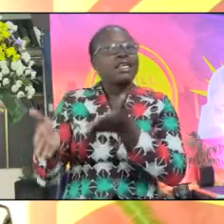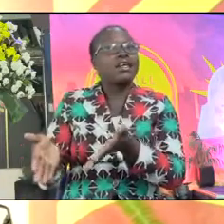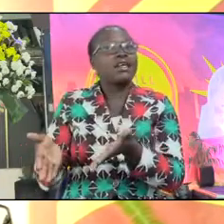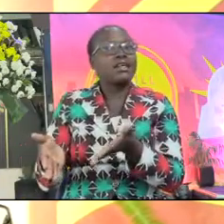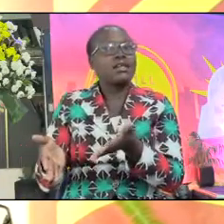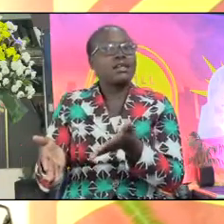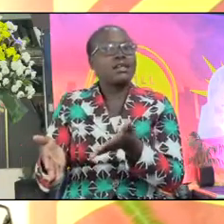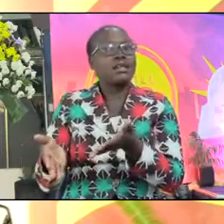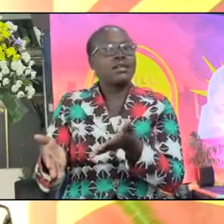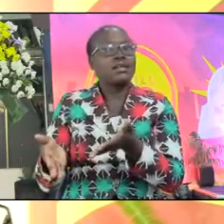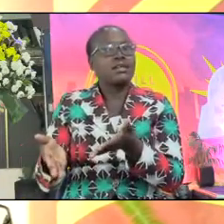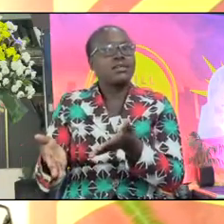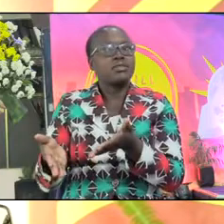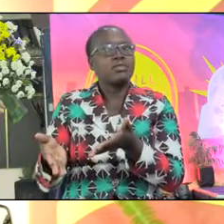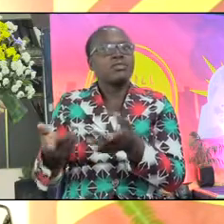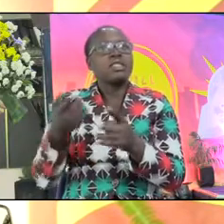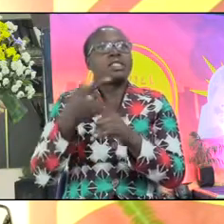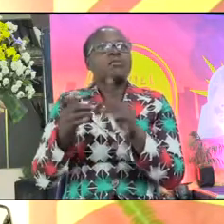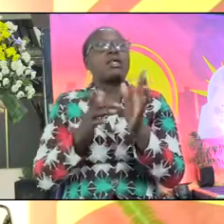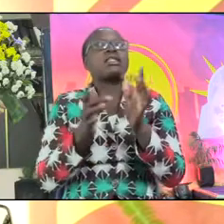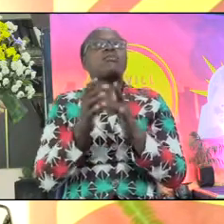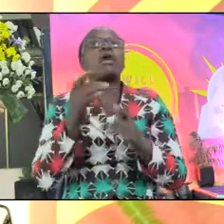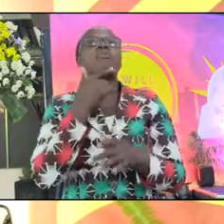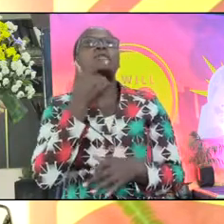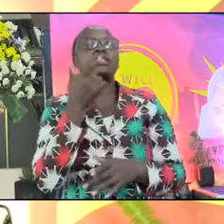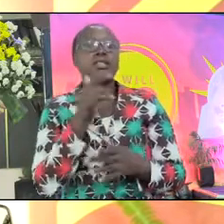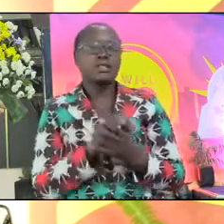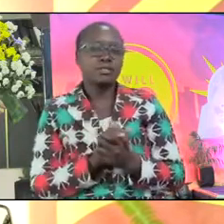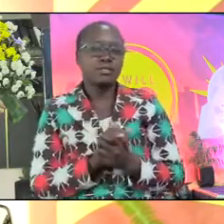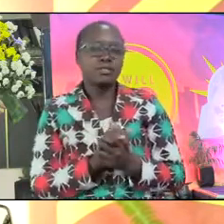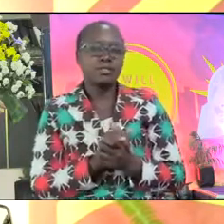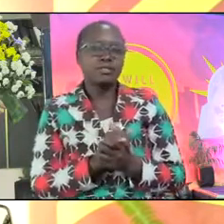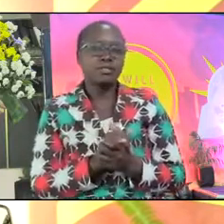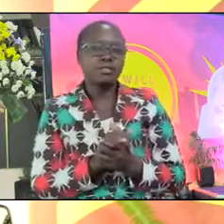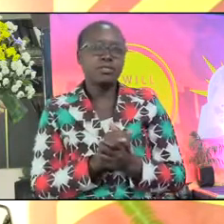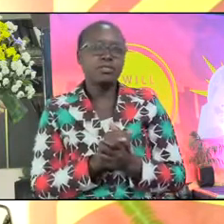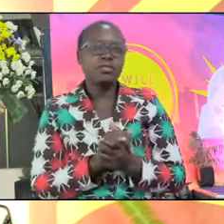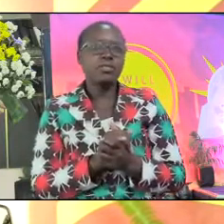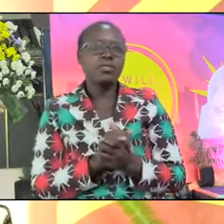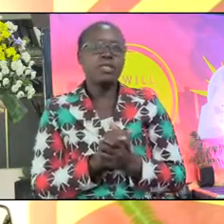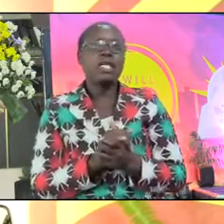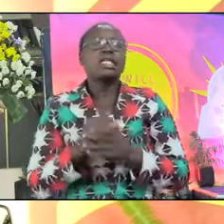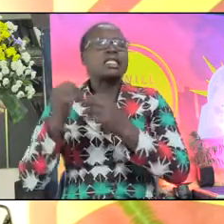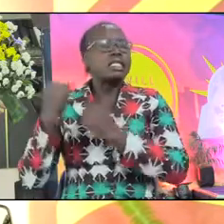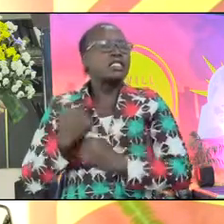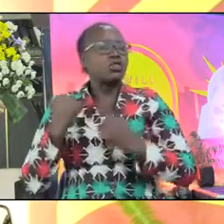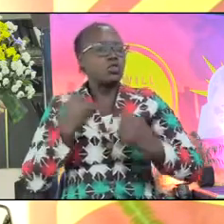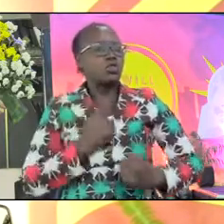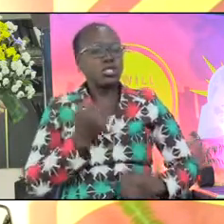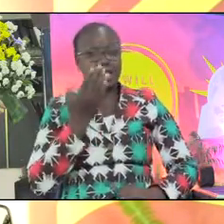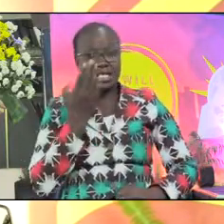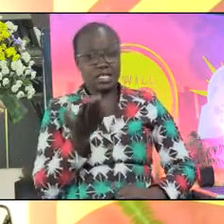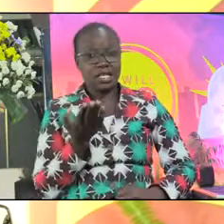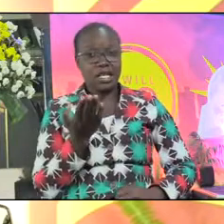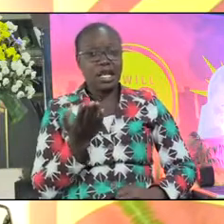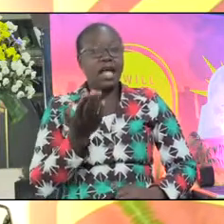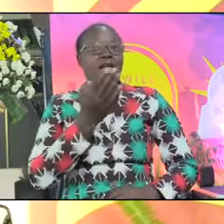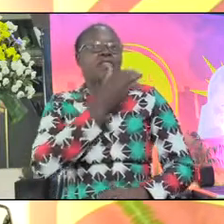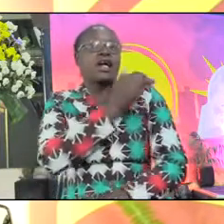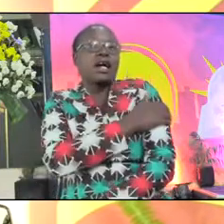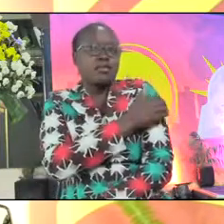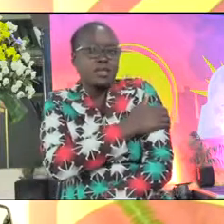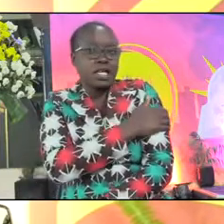are. But the Bible says that the soldier, the captain